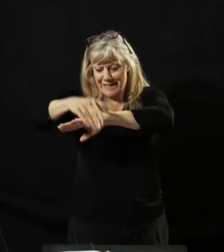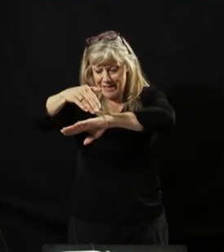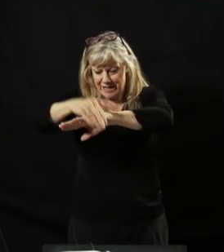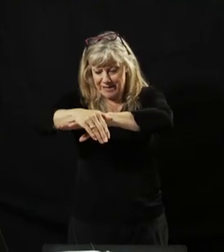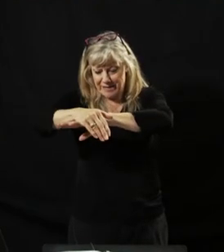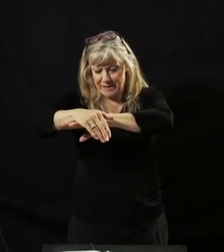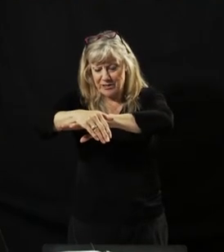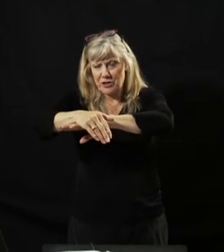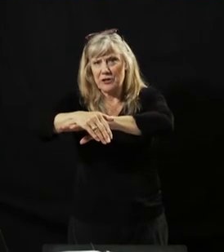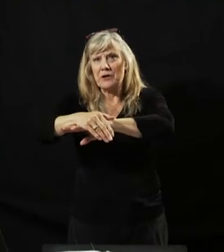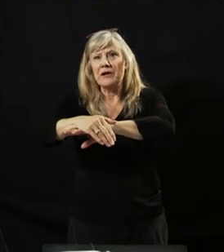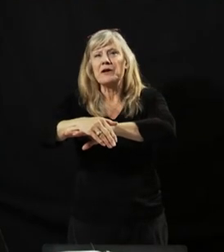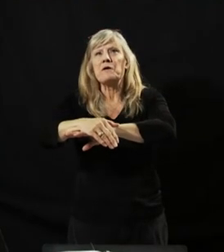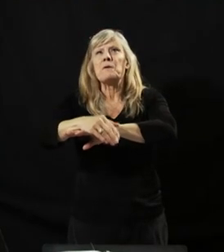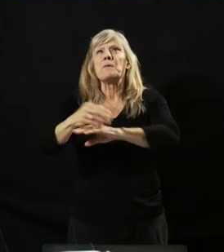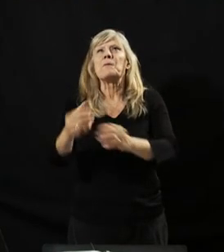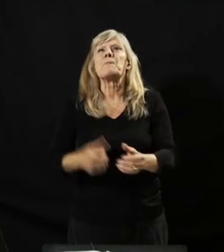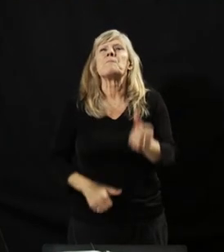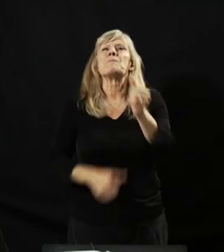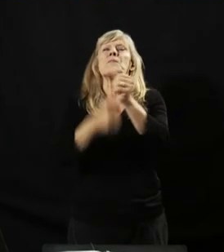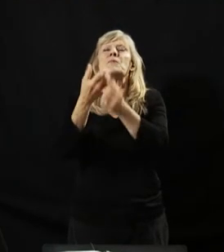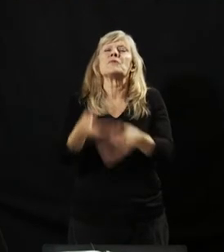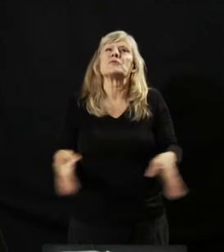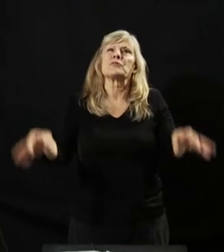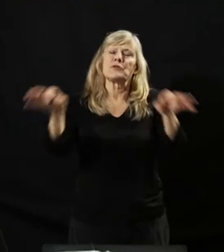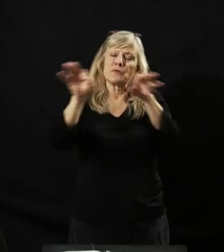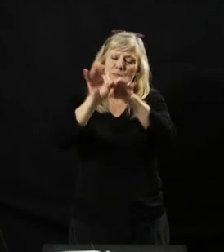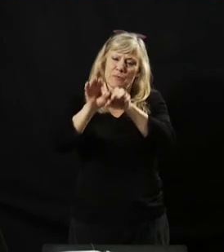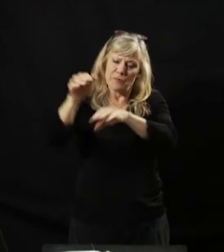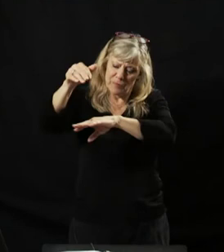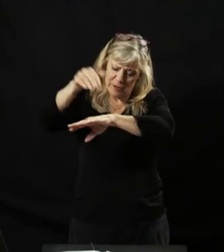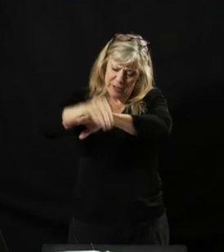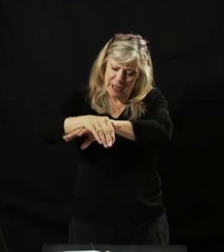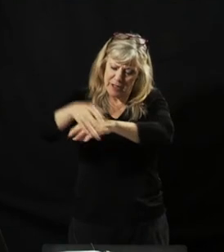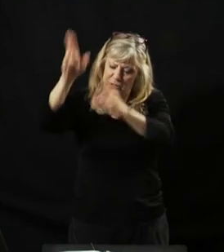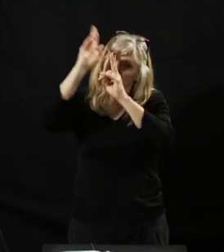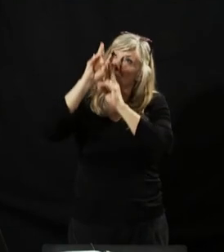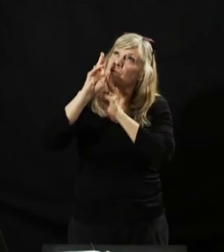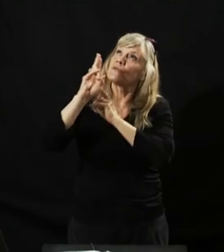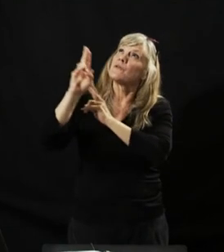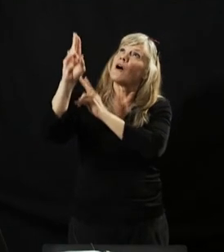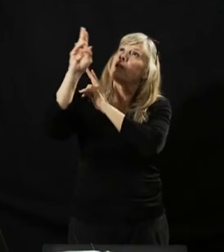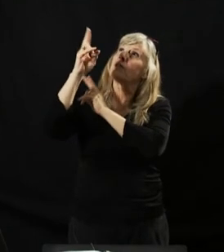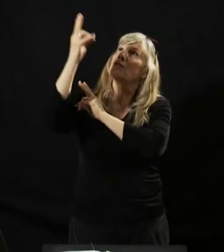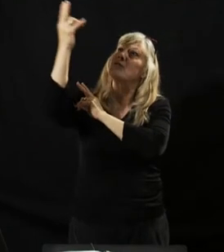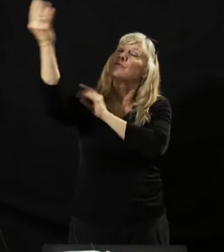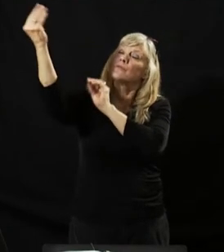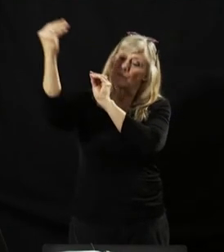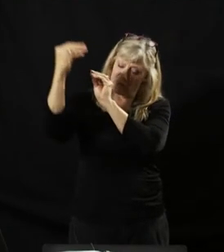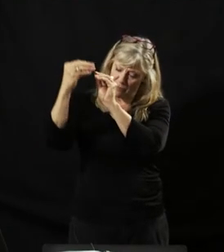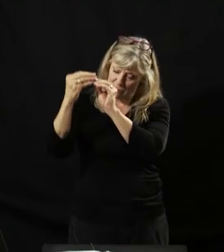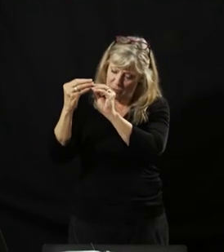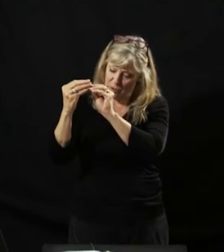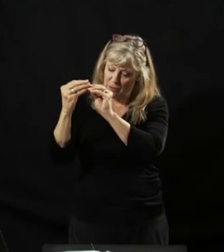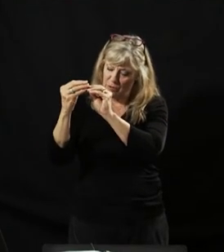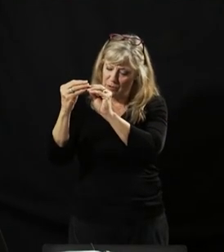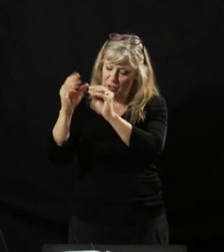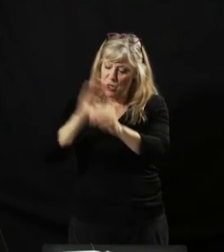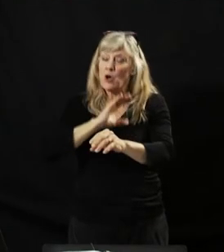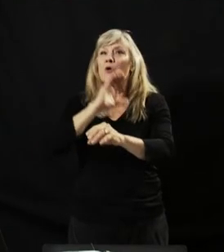all, to laud you yet more gloriously, when Christ our Passover has